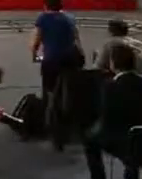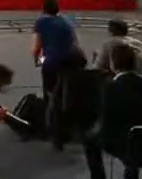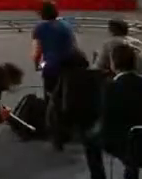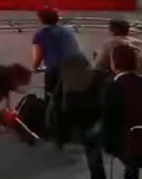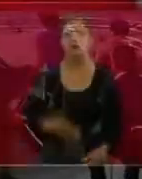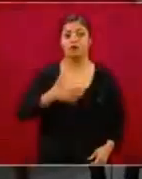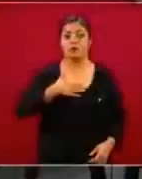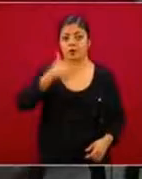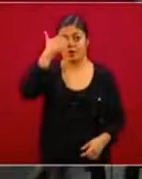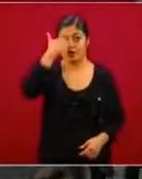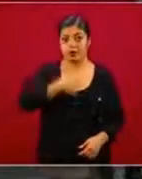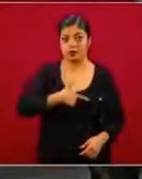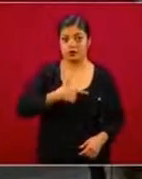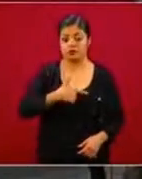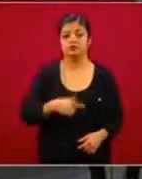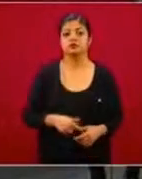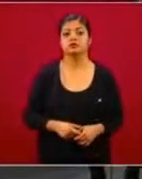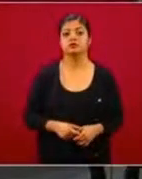buenas noches, son las